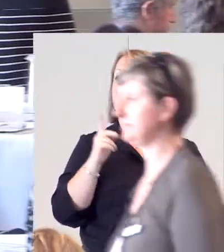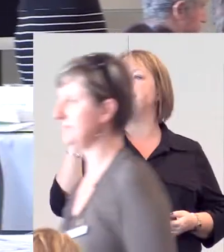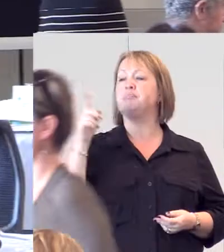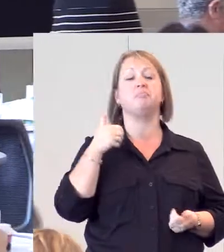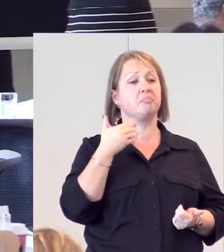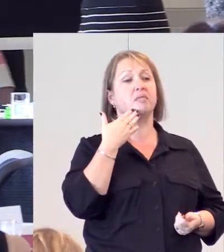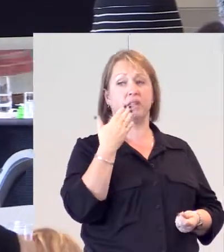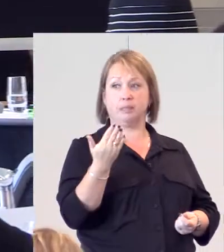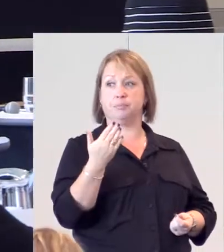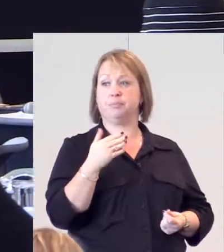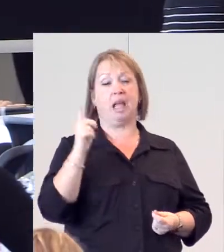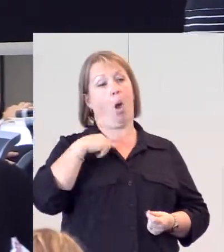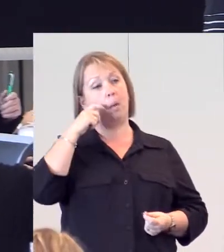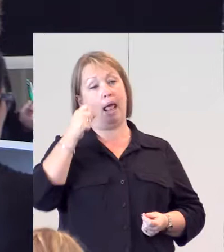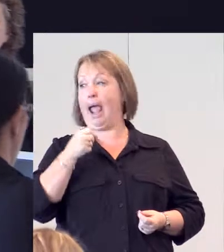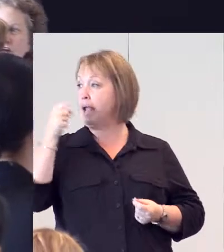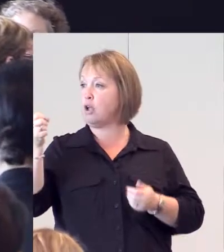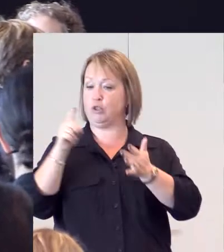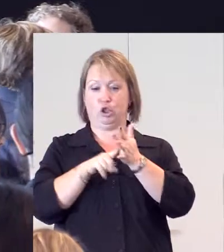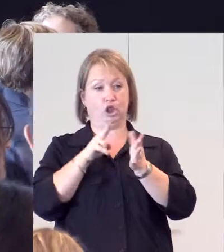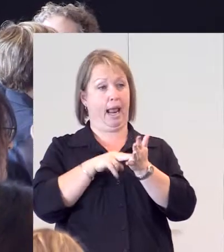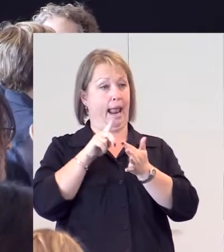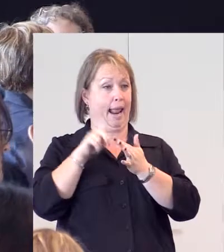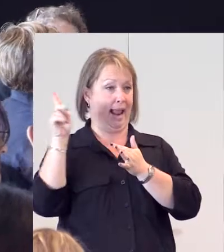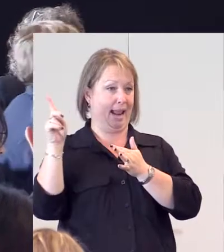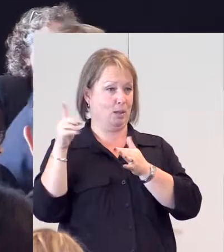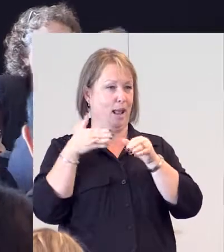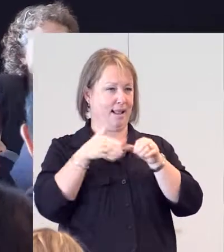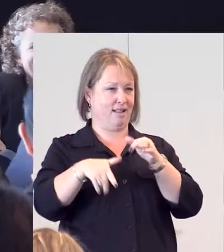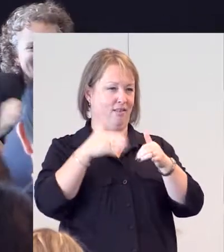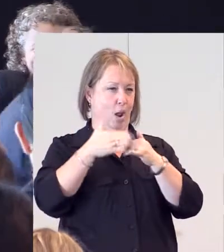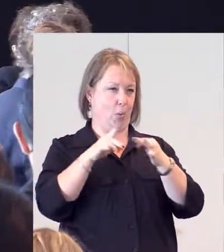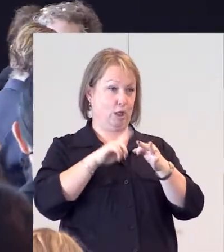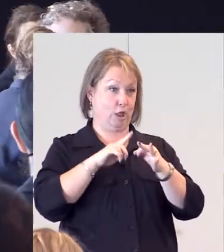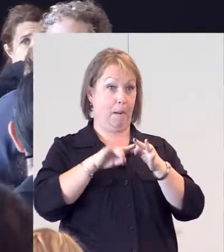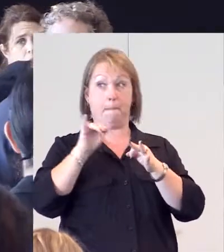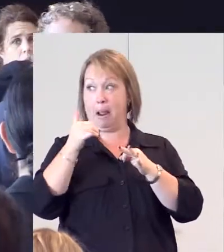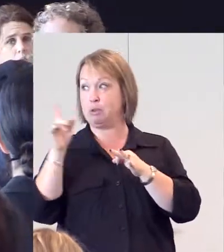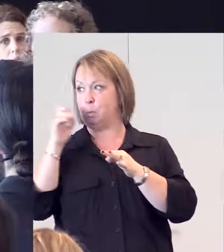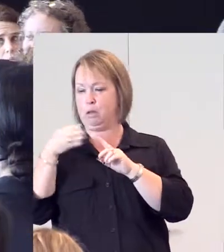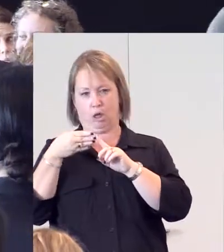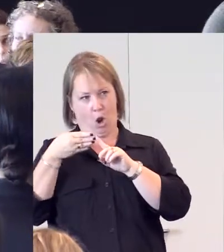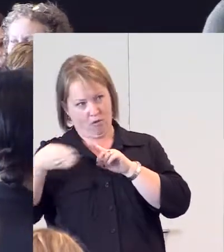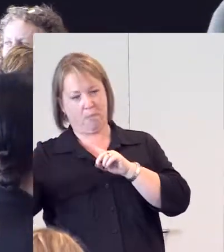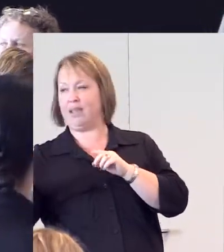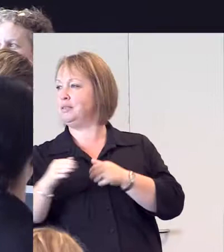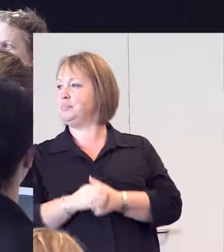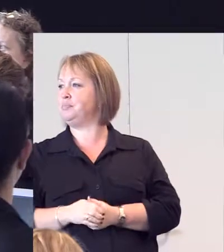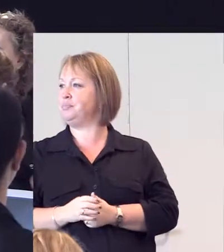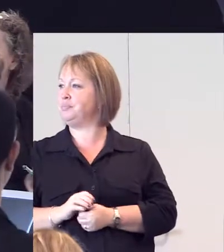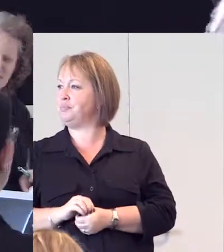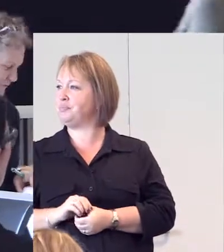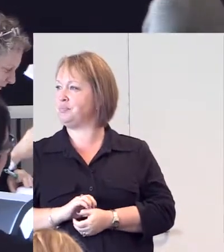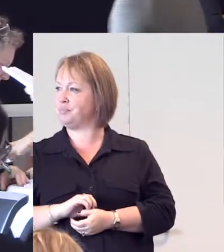I will hand over to Jane now to answer this final question, and she might very well take it from there. So, what